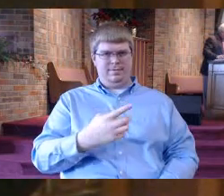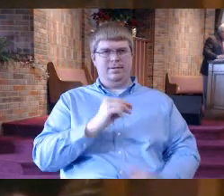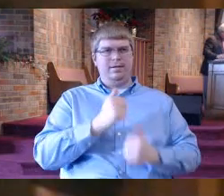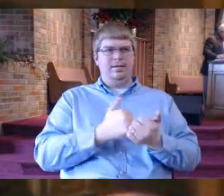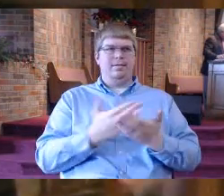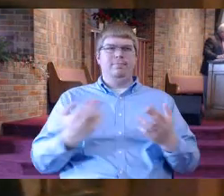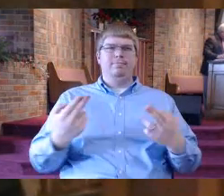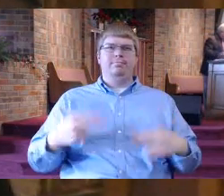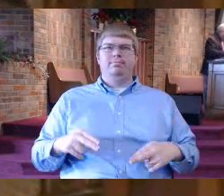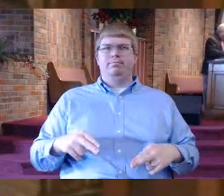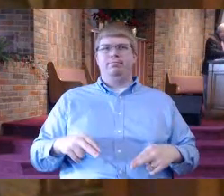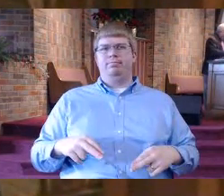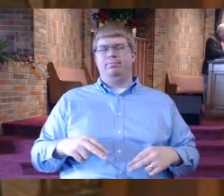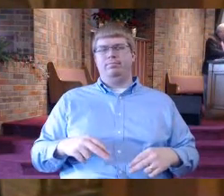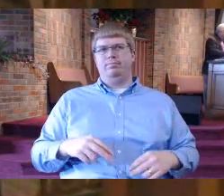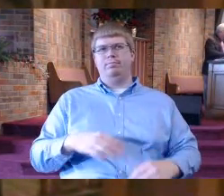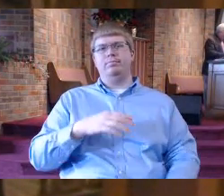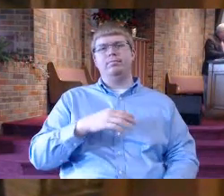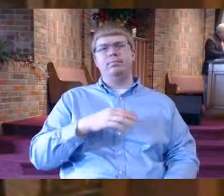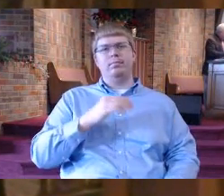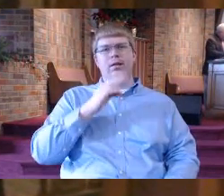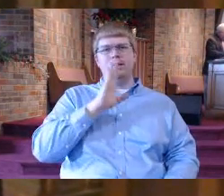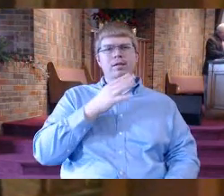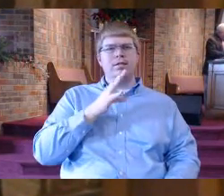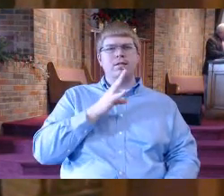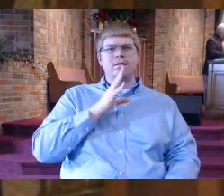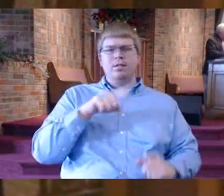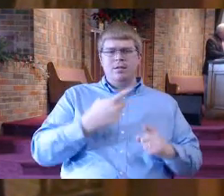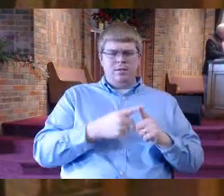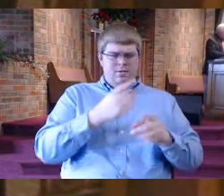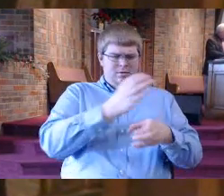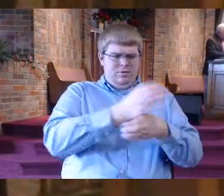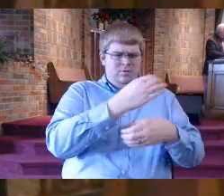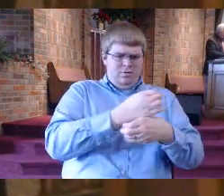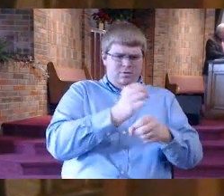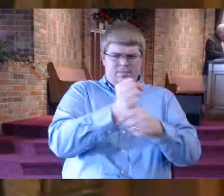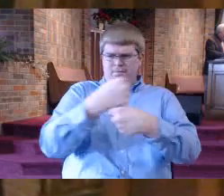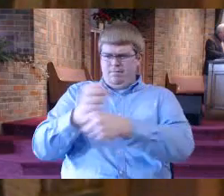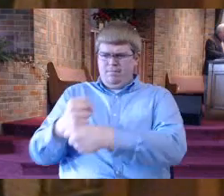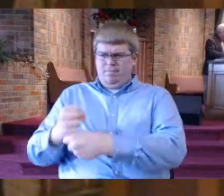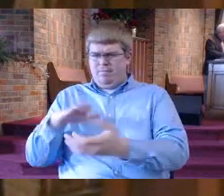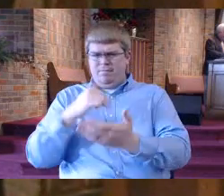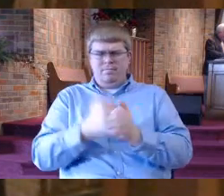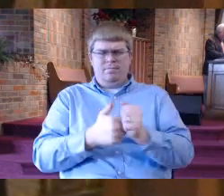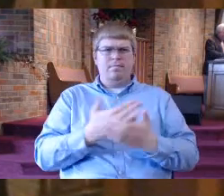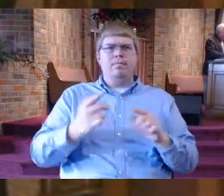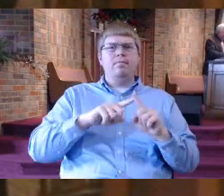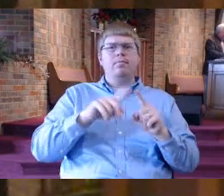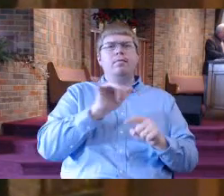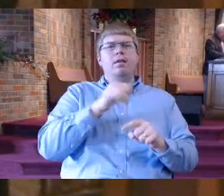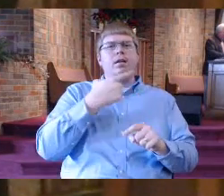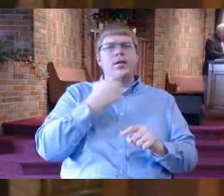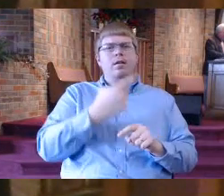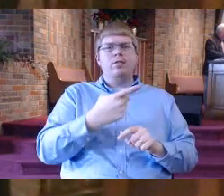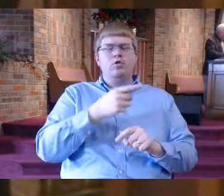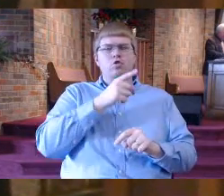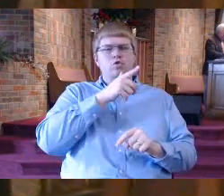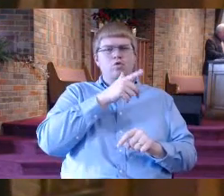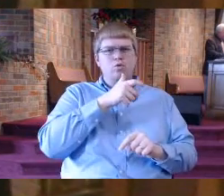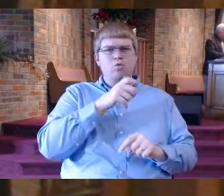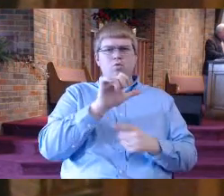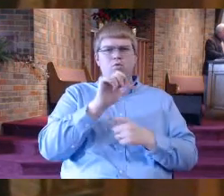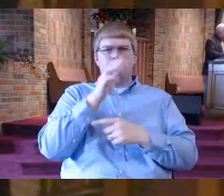God also spoke concerning who he was. There are several passages we could go back and read from.